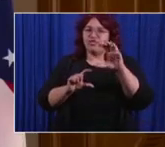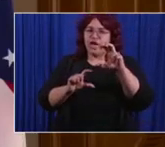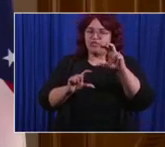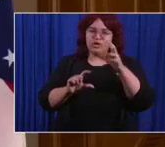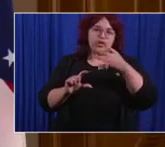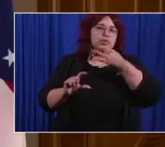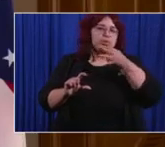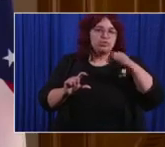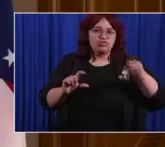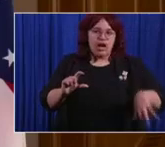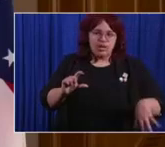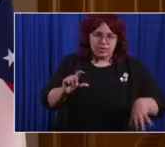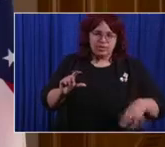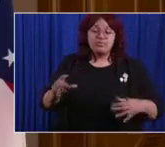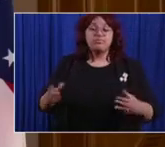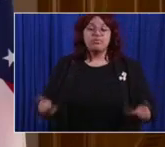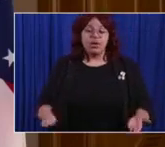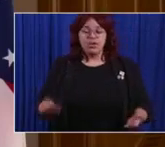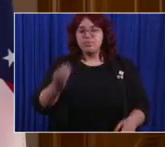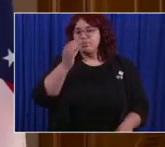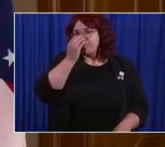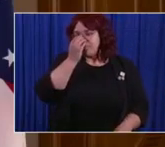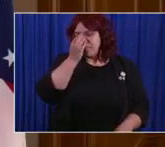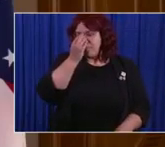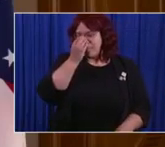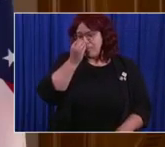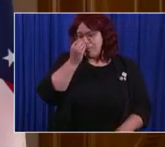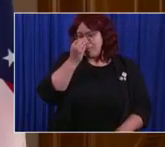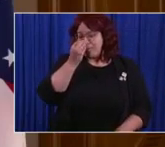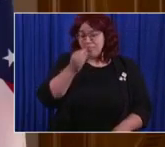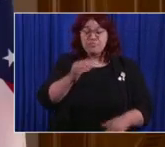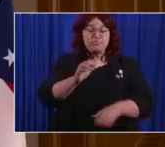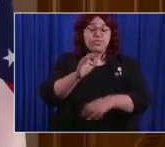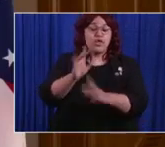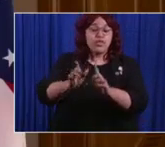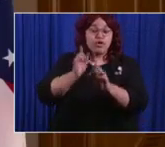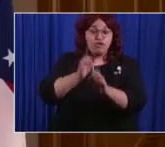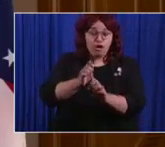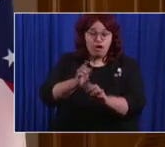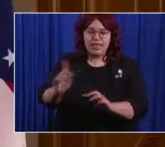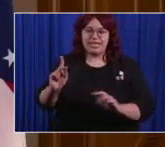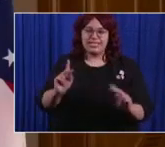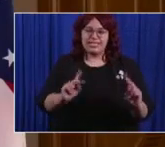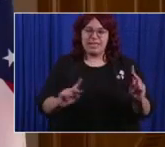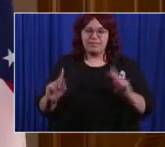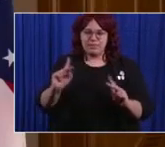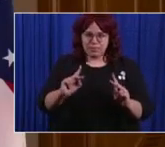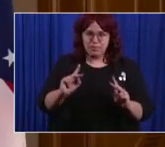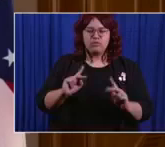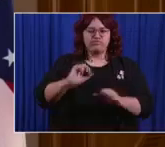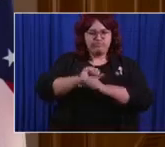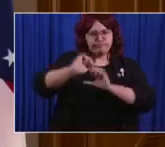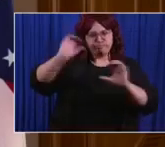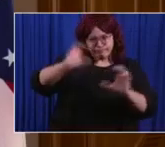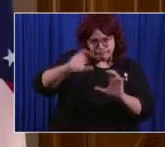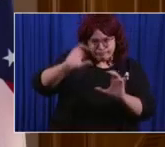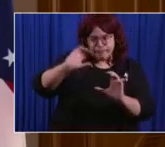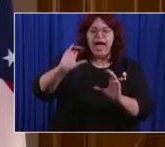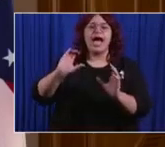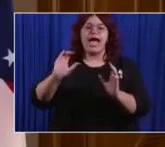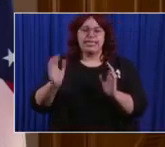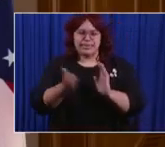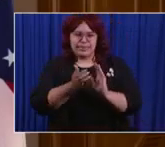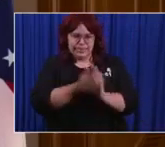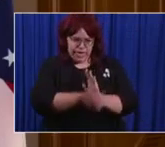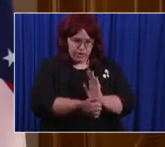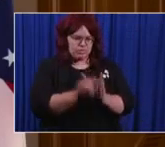on getting that person back to work and giving them the skill sets, giving them whatever they need so that they have the